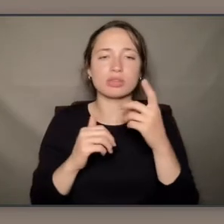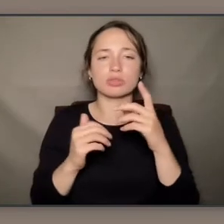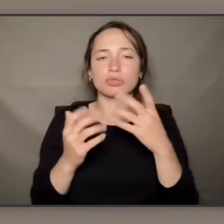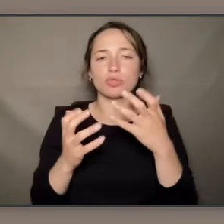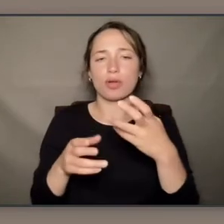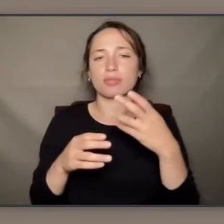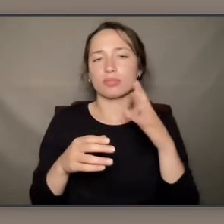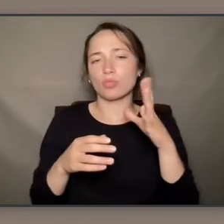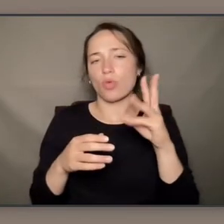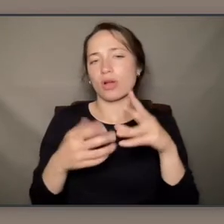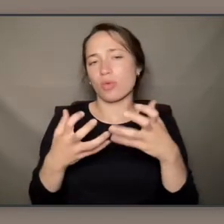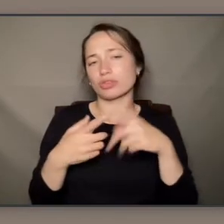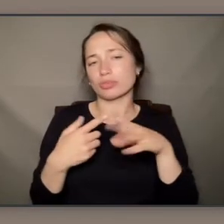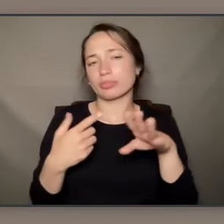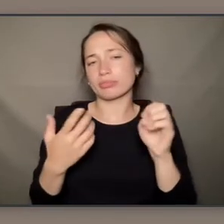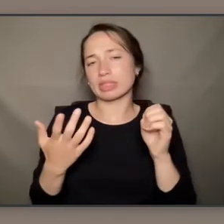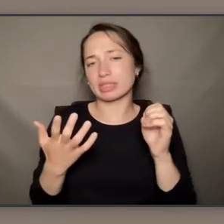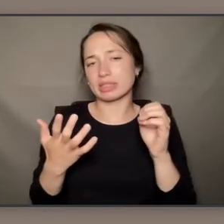want to be